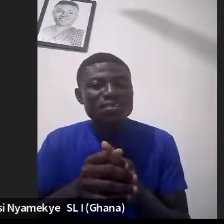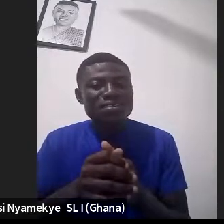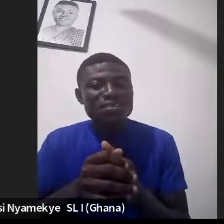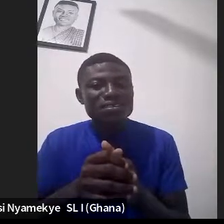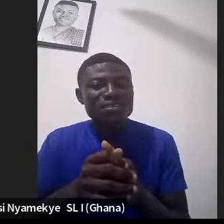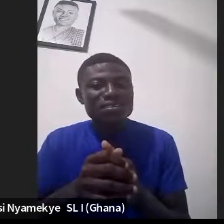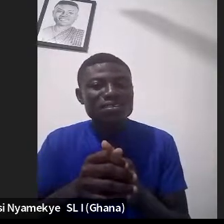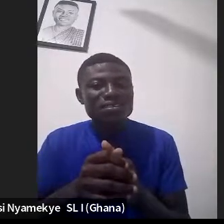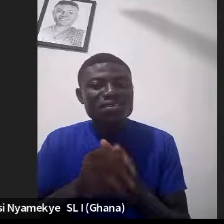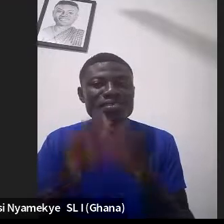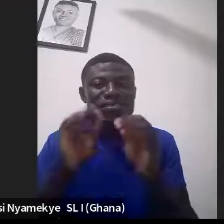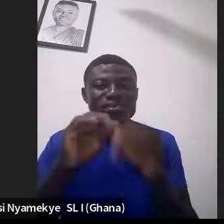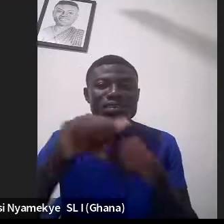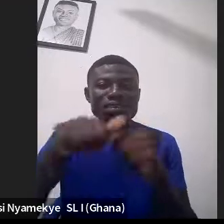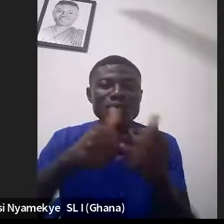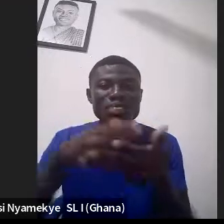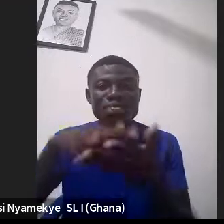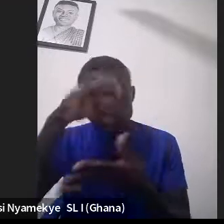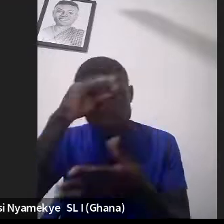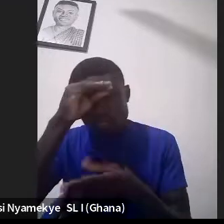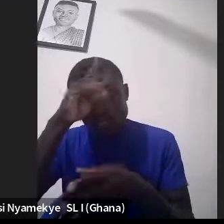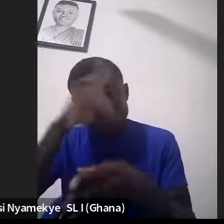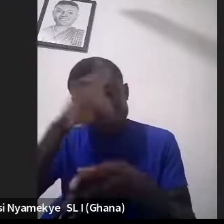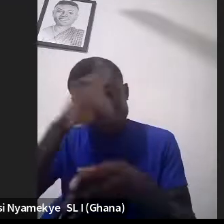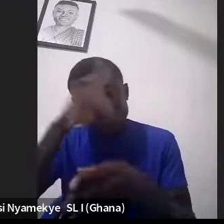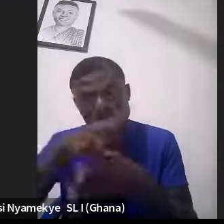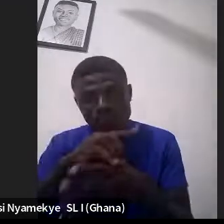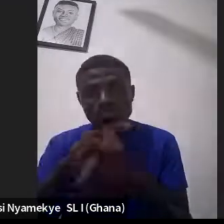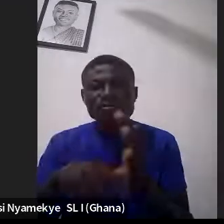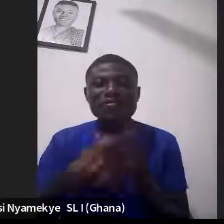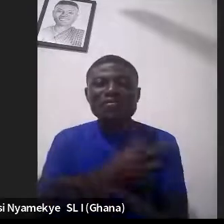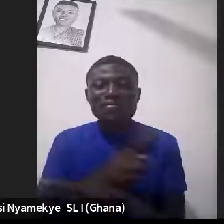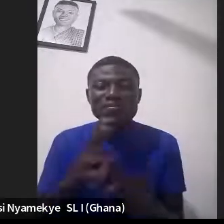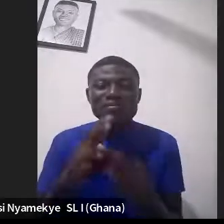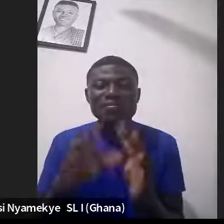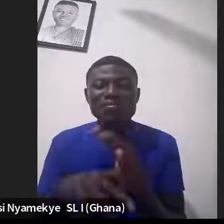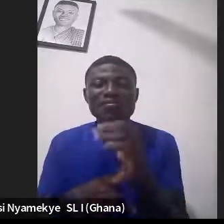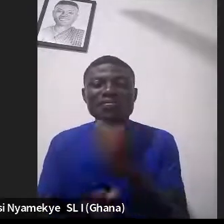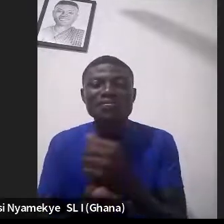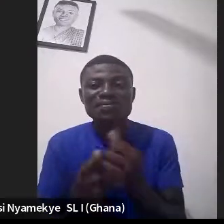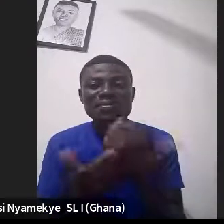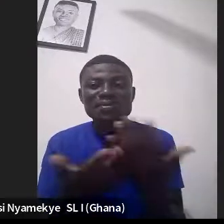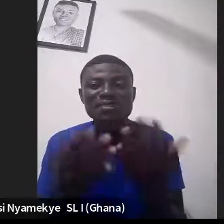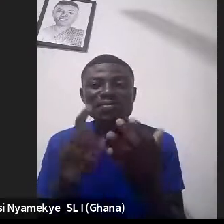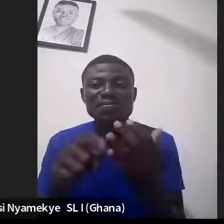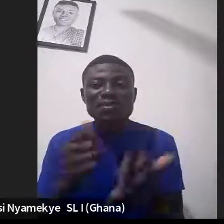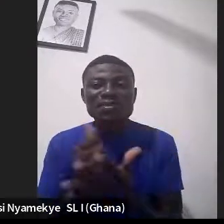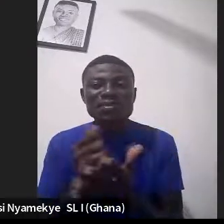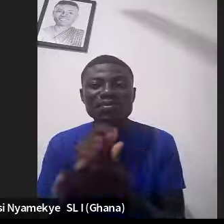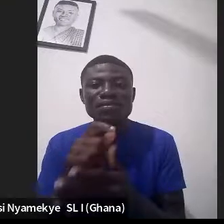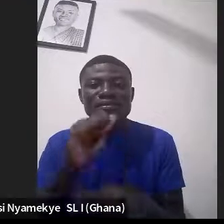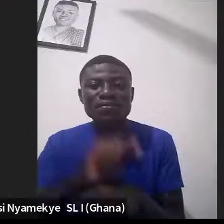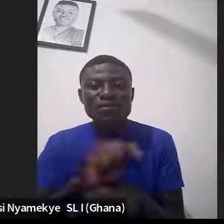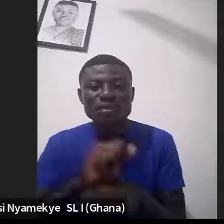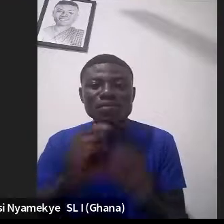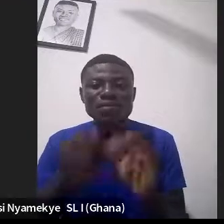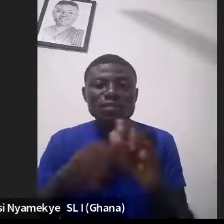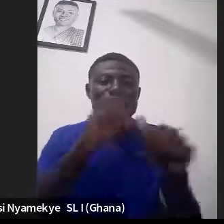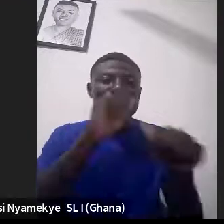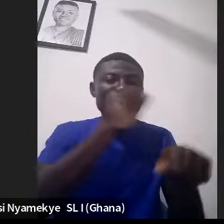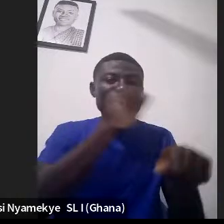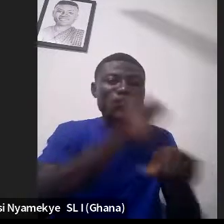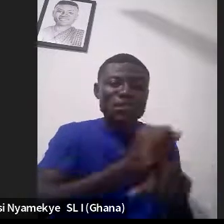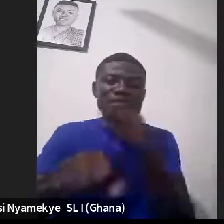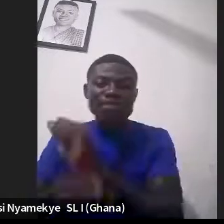spreading awareness about dyslexia and structured literacy and the science of reading. So they go hand in hand, right? We will definitely make